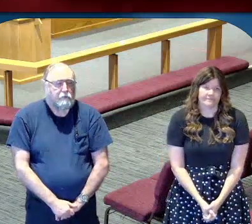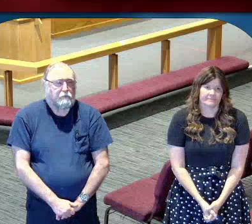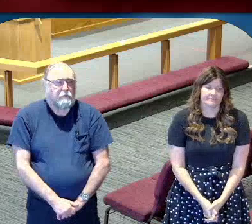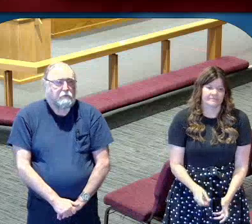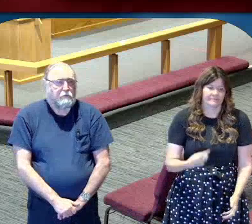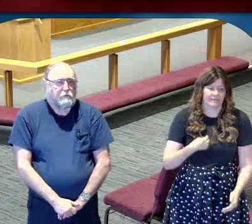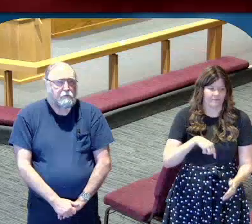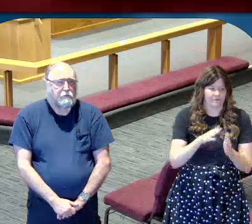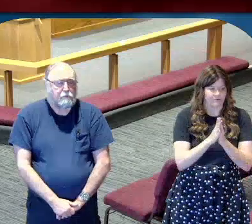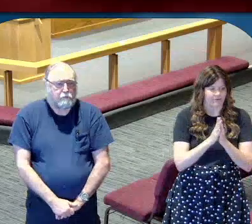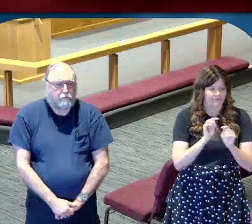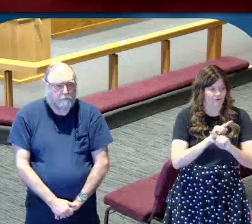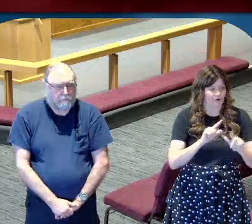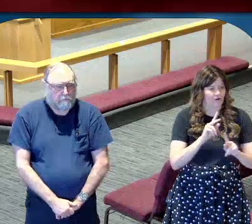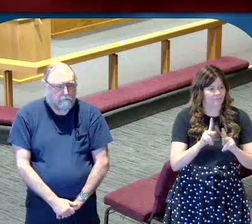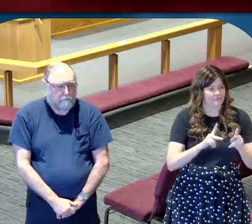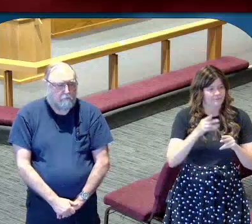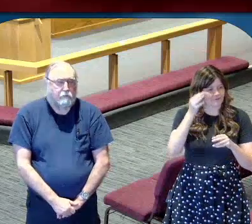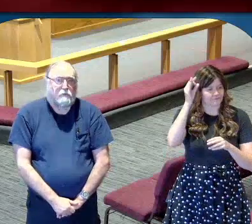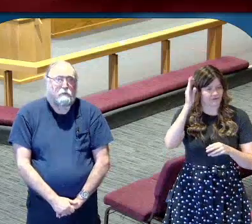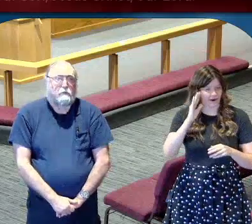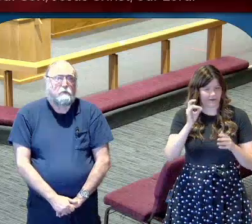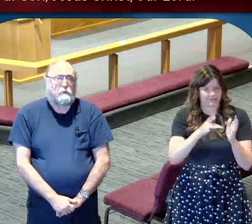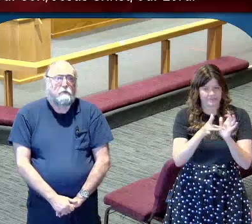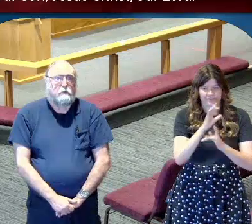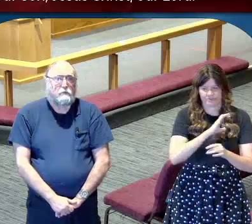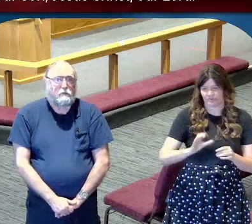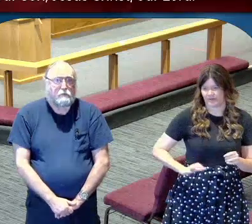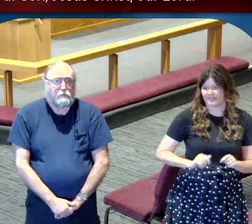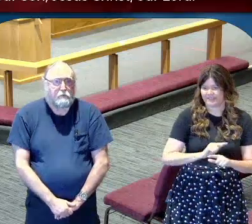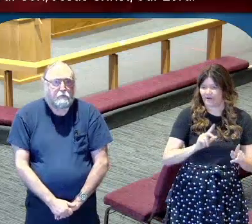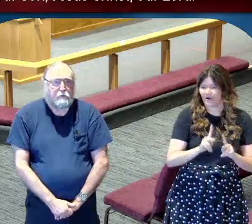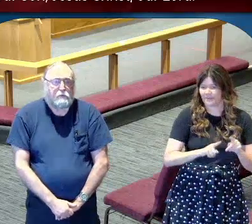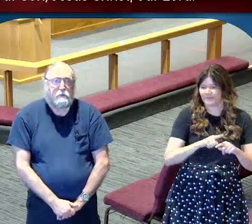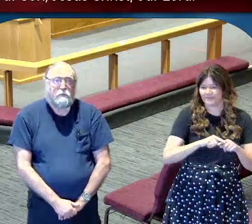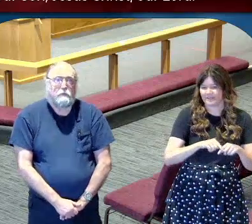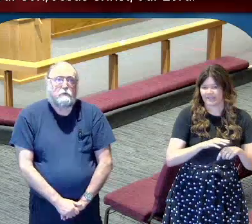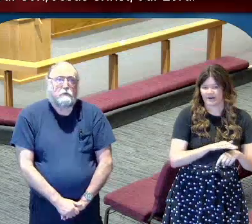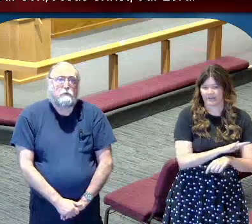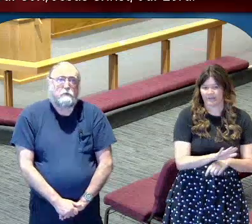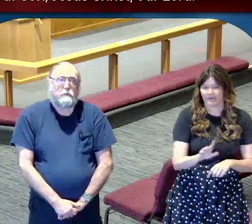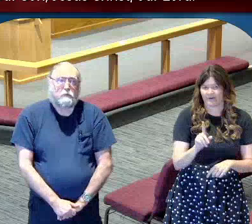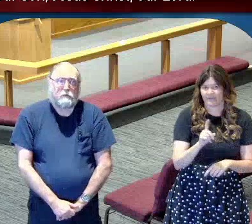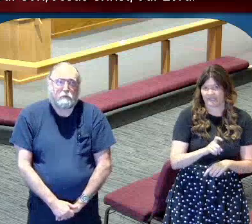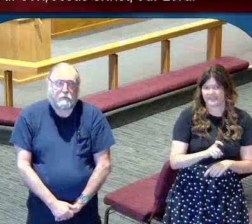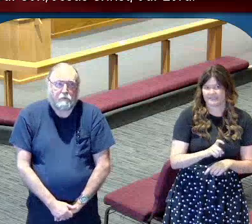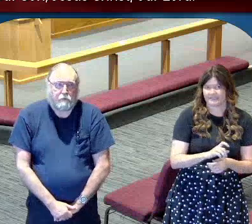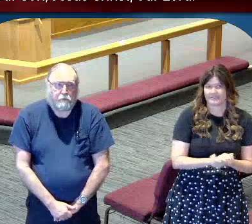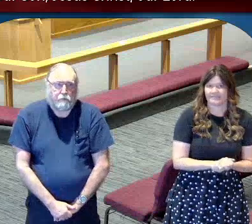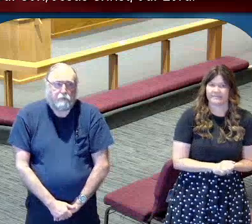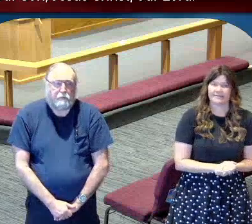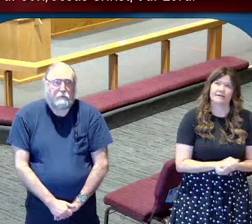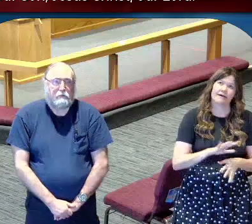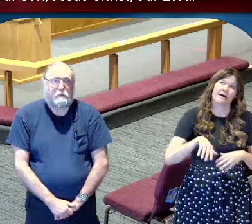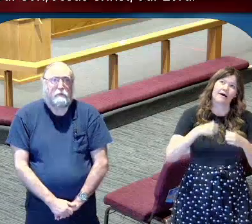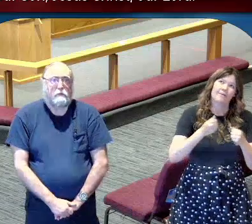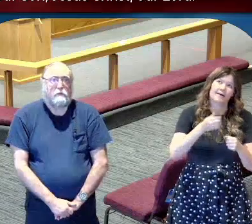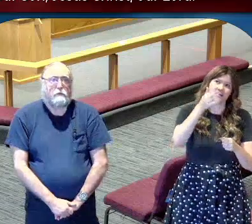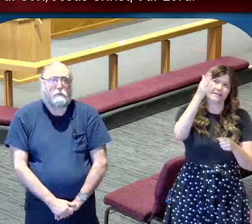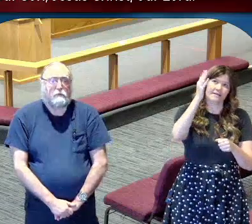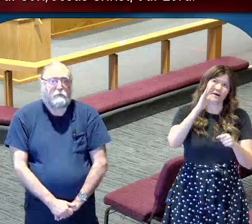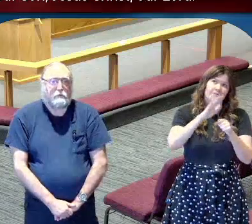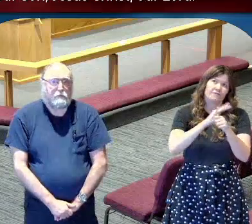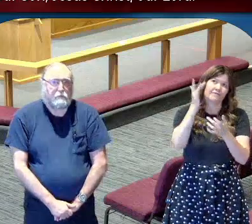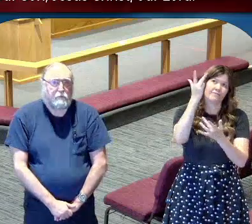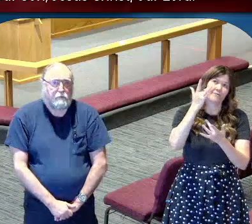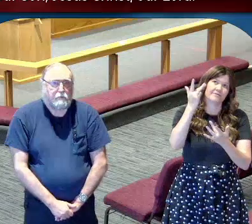Let us pray for the whole people of God in Christ Jesus and for all people according to their needs. Almighty and merciful God, we